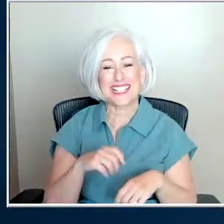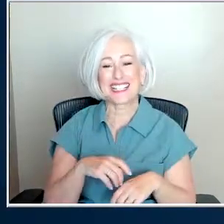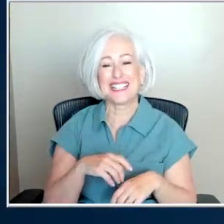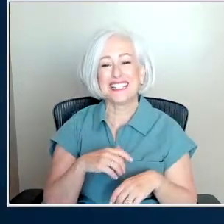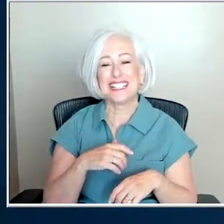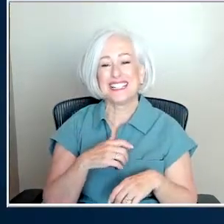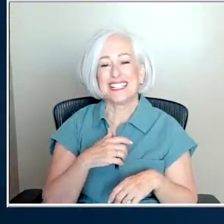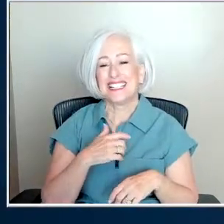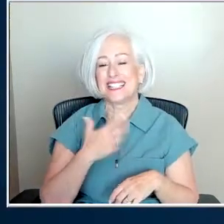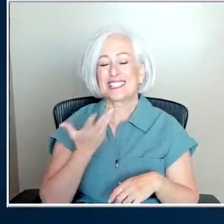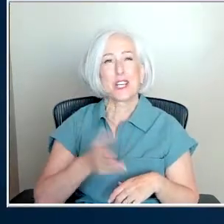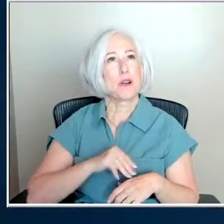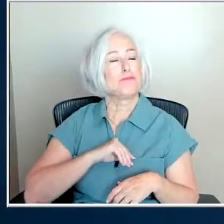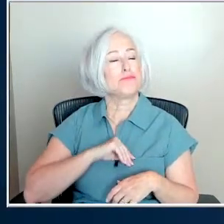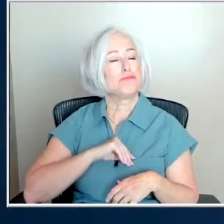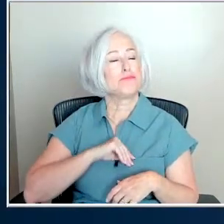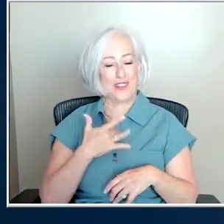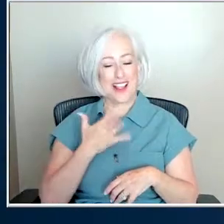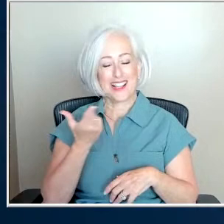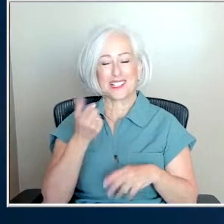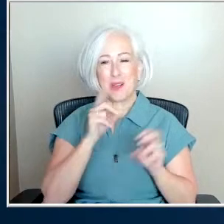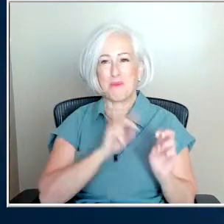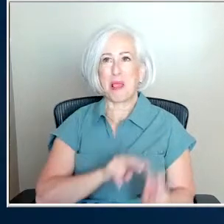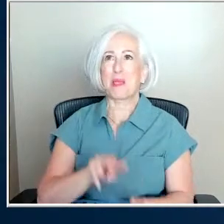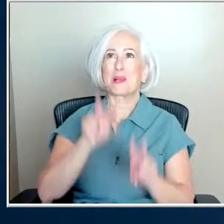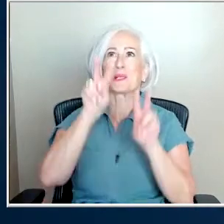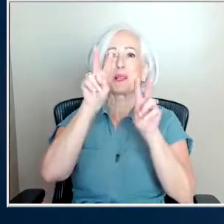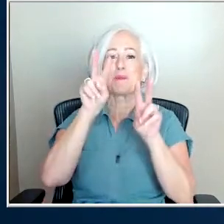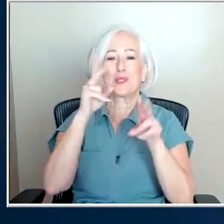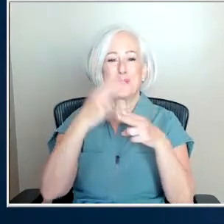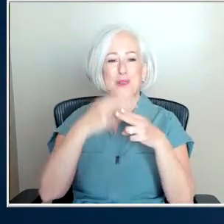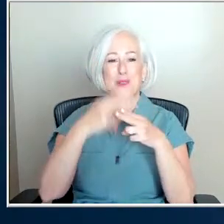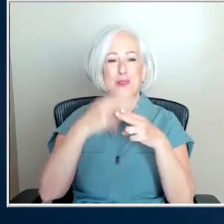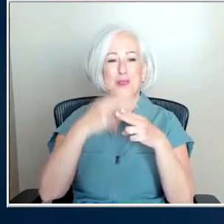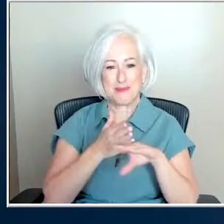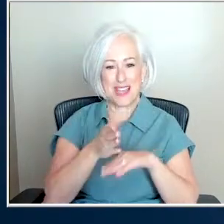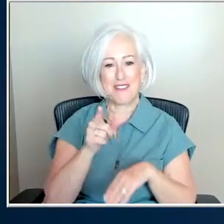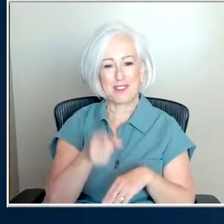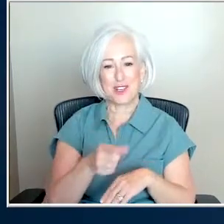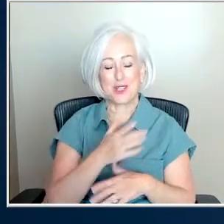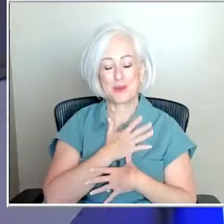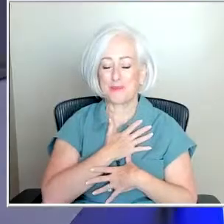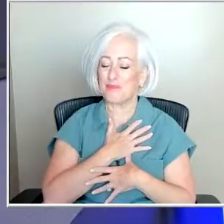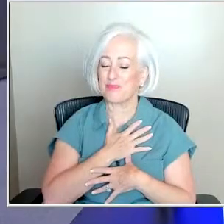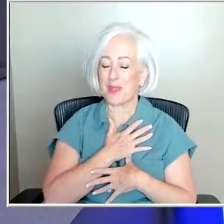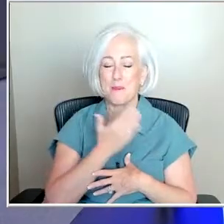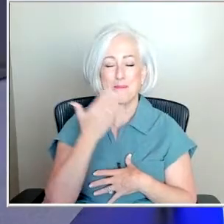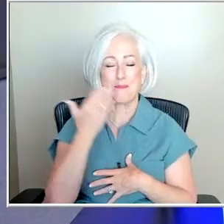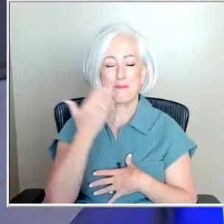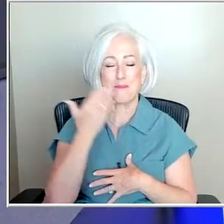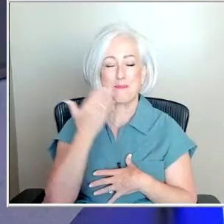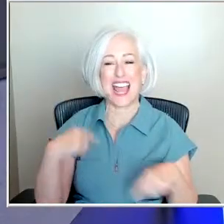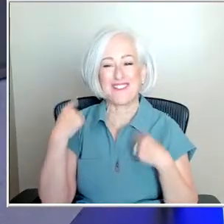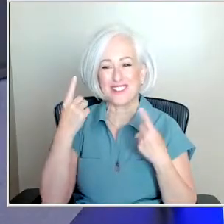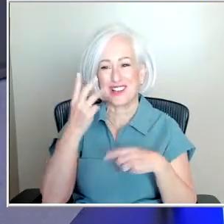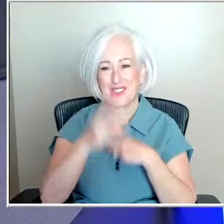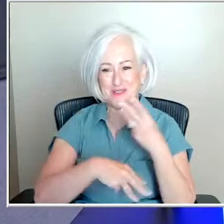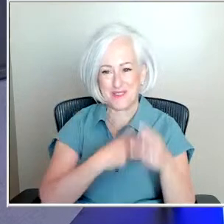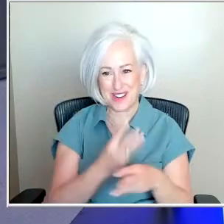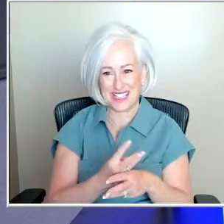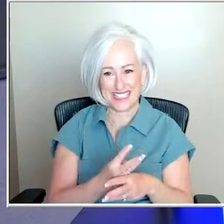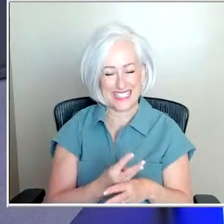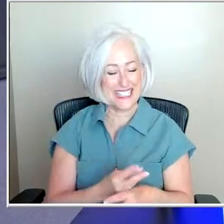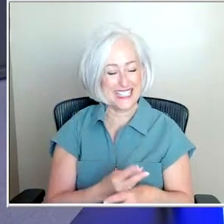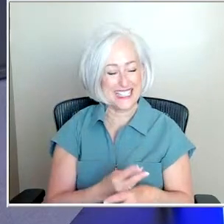that someone looks up to you and names their child after you. It's just the best feeling in the world. And the pictures of little Jacob looking up at big